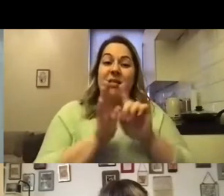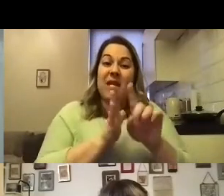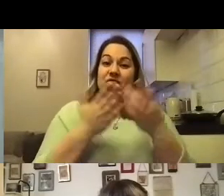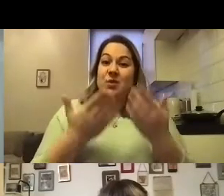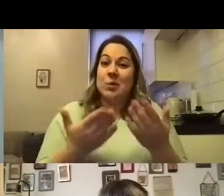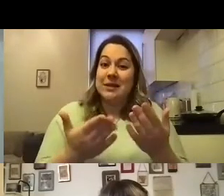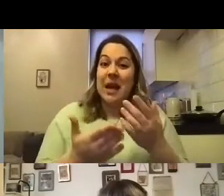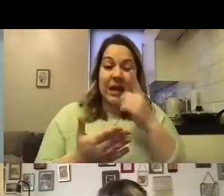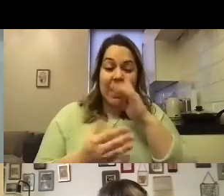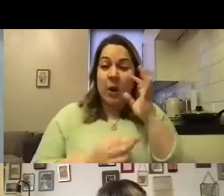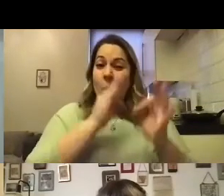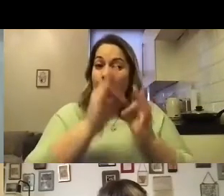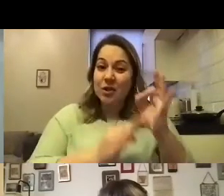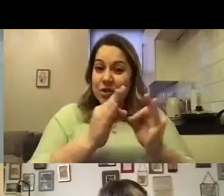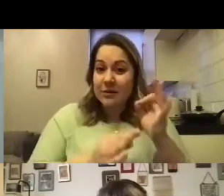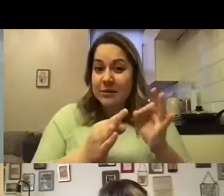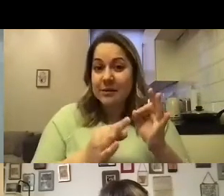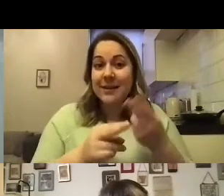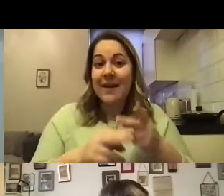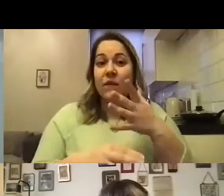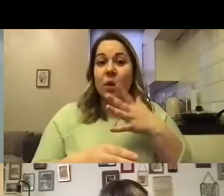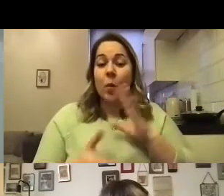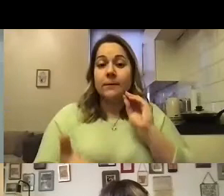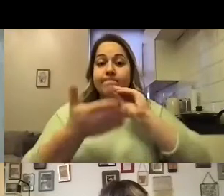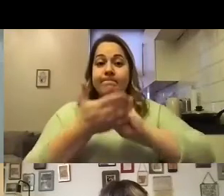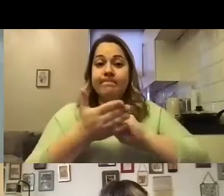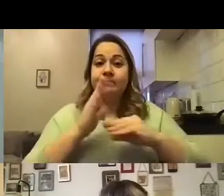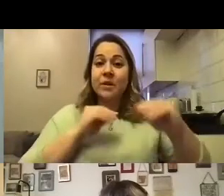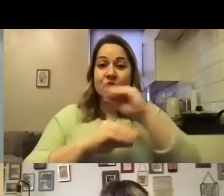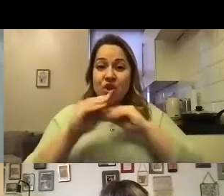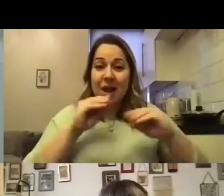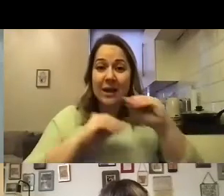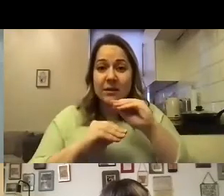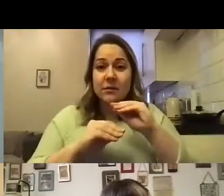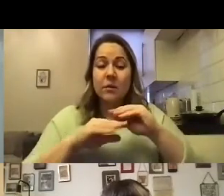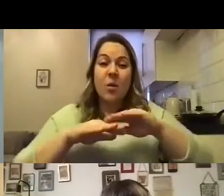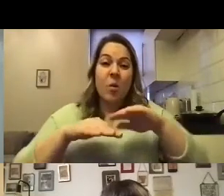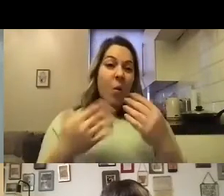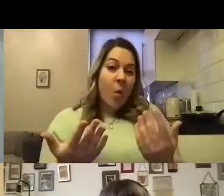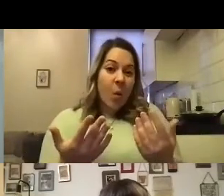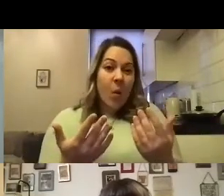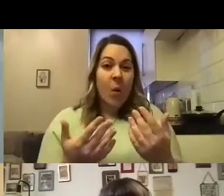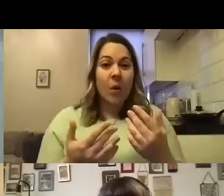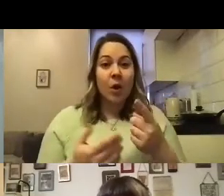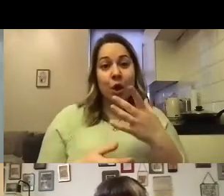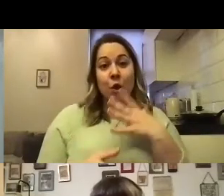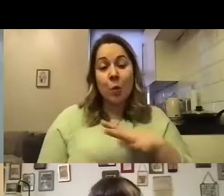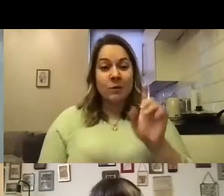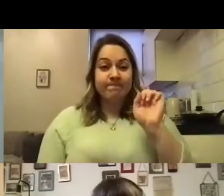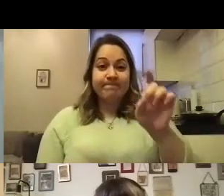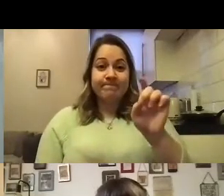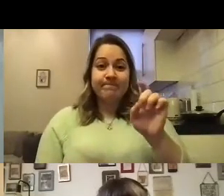ask some questions, and you are more than welcome to post those in the chat, or in the spirit of revolt and rebellion, if you want to just